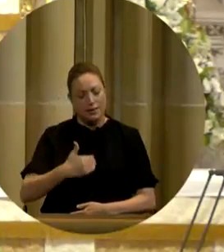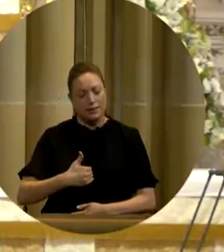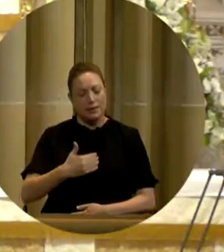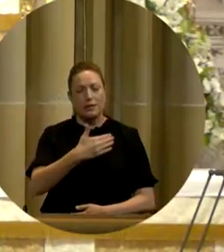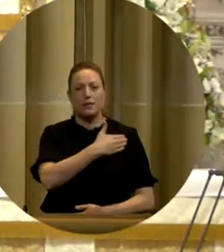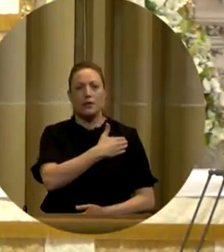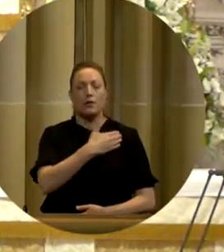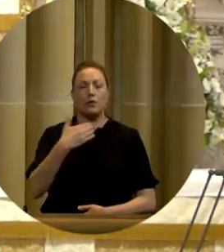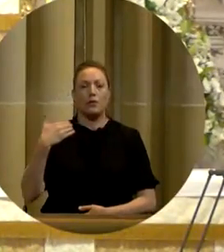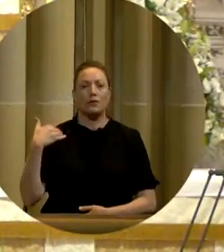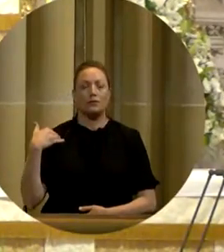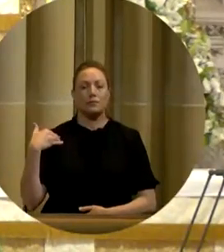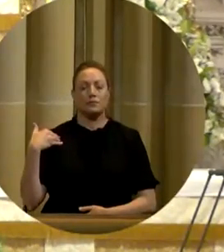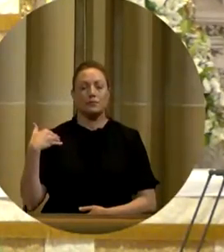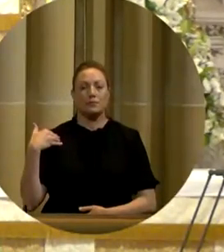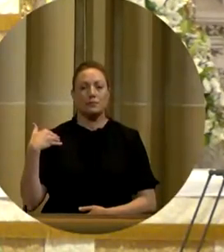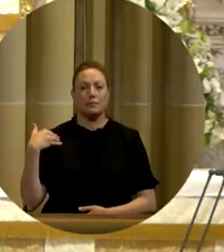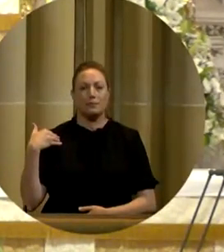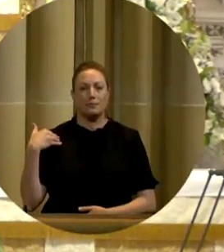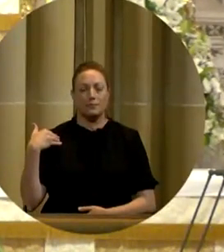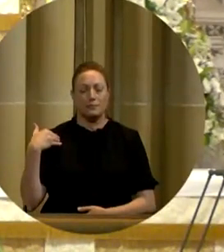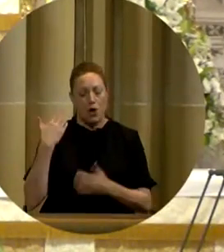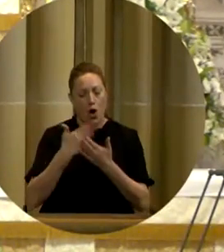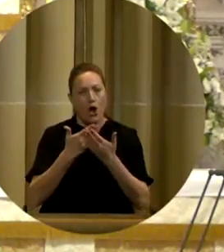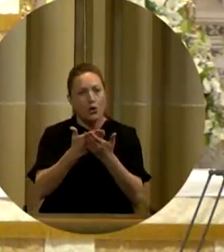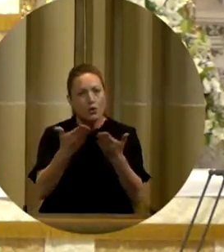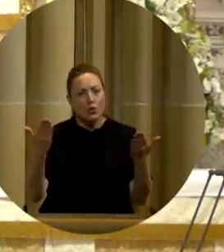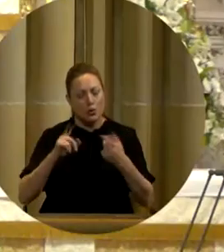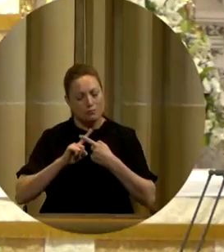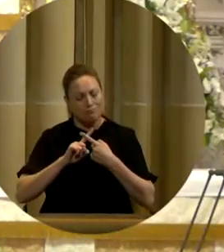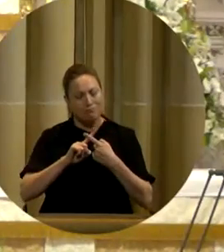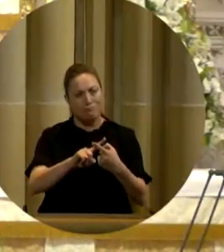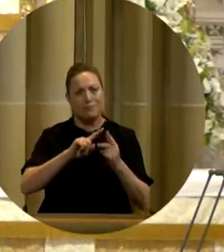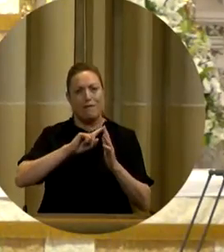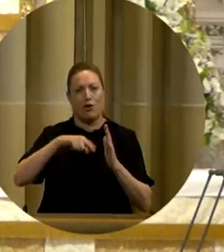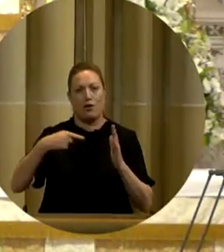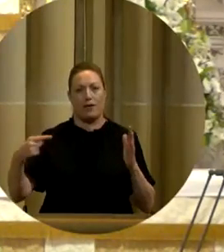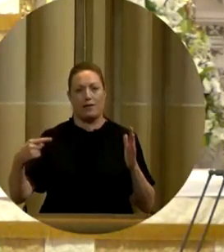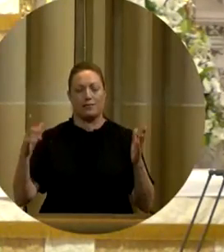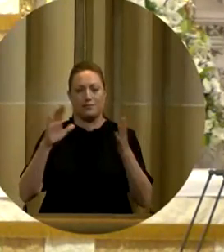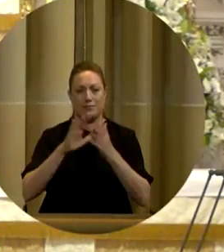Son, and the Holy Spirit come down upon you and remain with you forever.